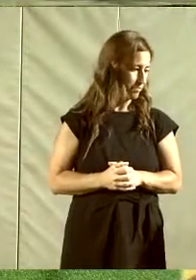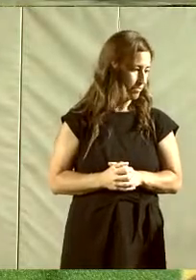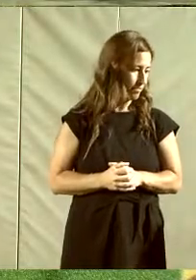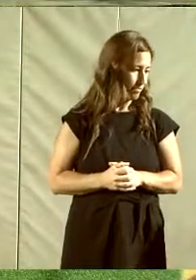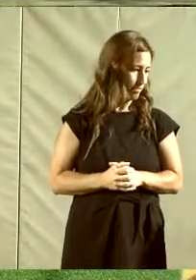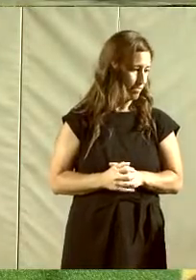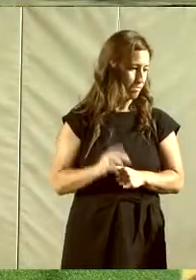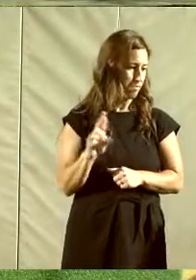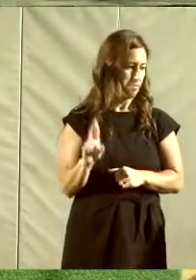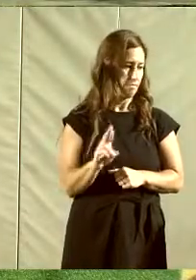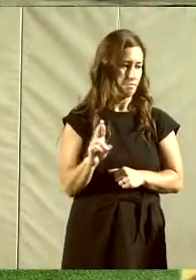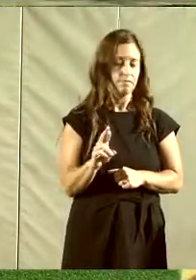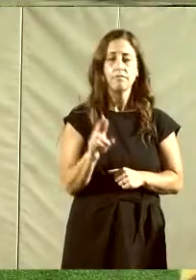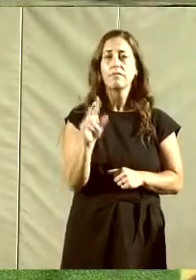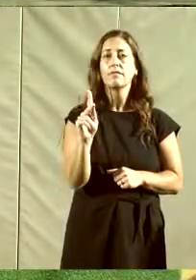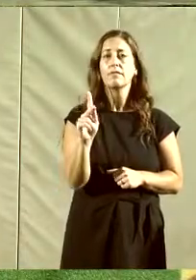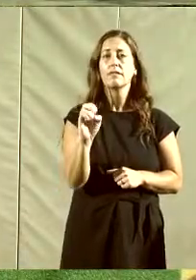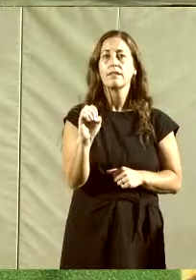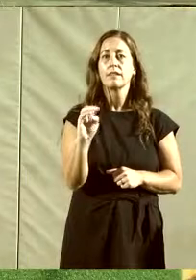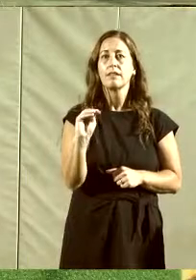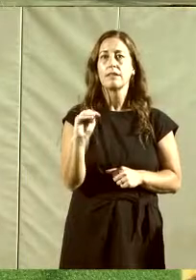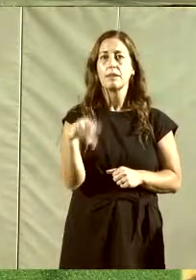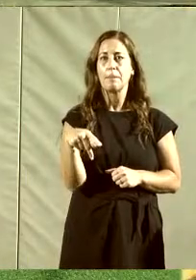Robert Wade Kemp.